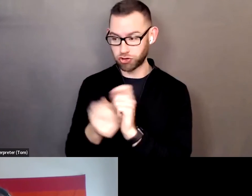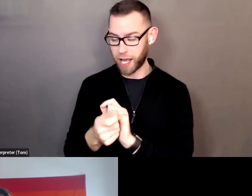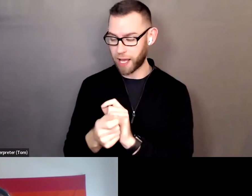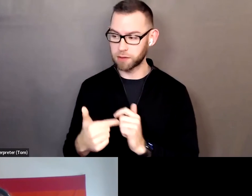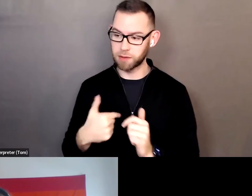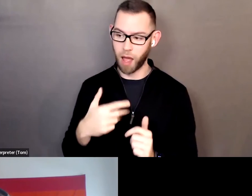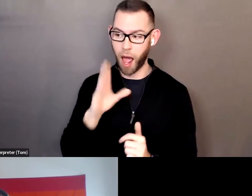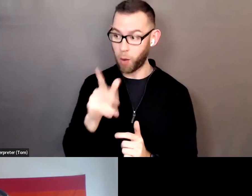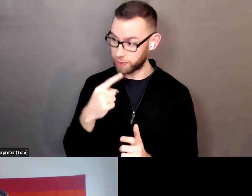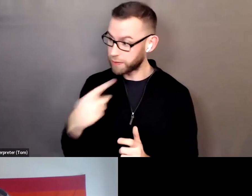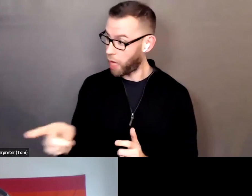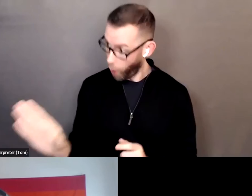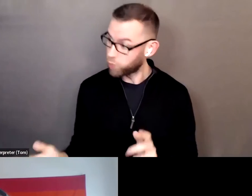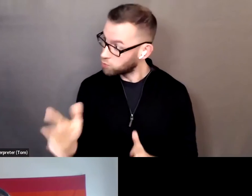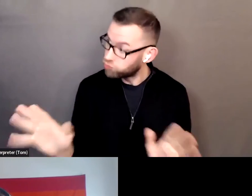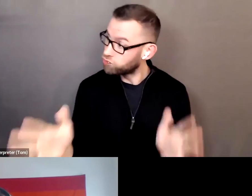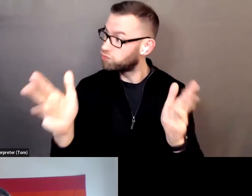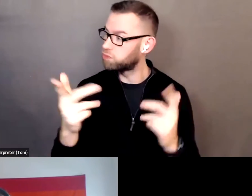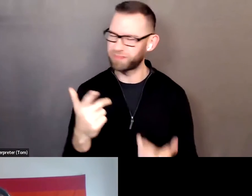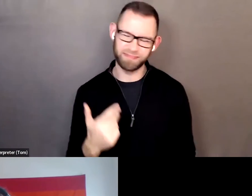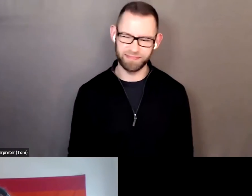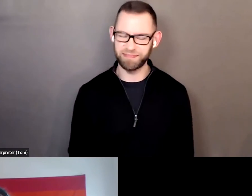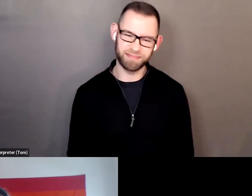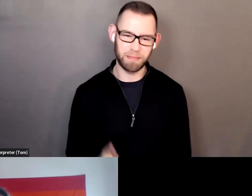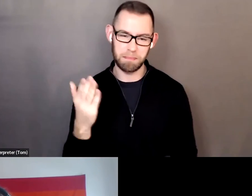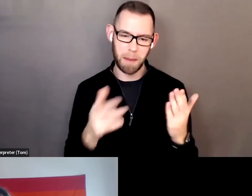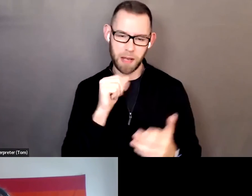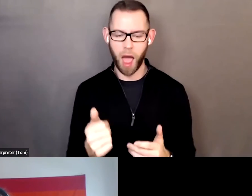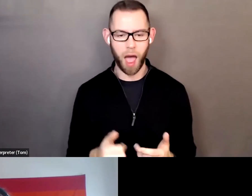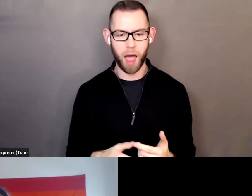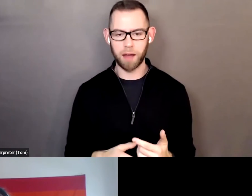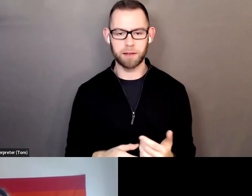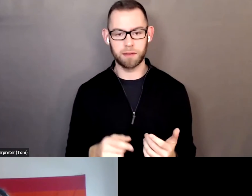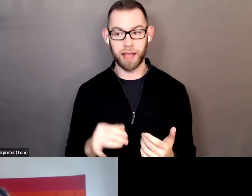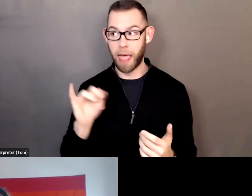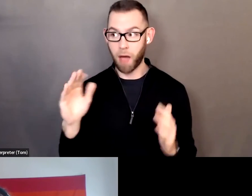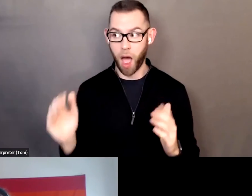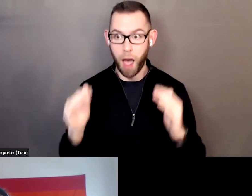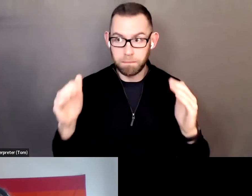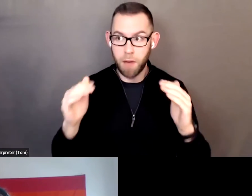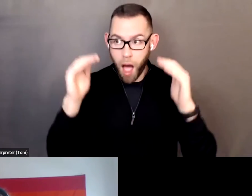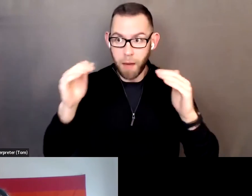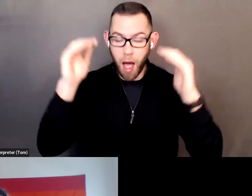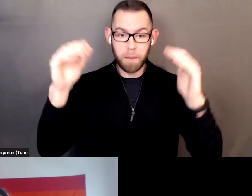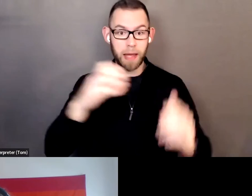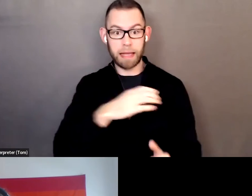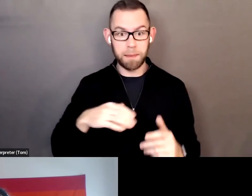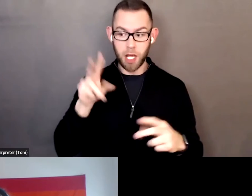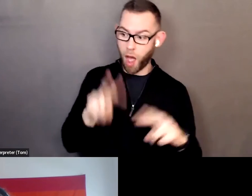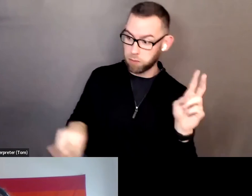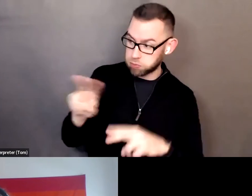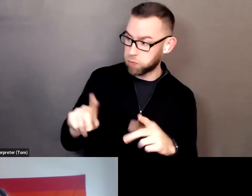of pointless thing where they say they absolutely need this and it goes to a higher committee and then they get a decision that says, yeah,